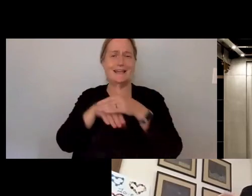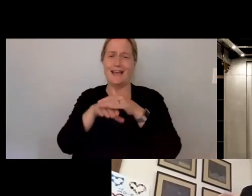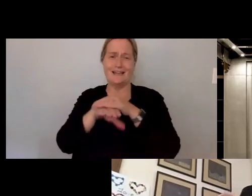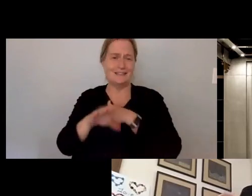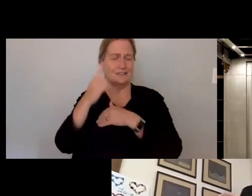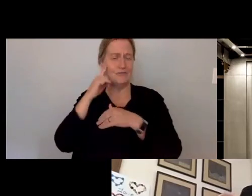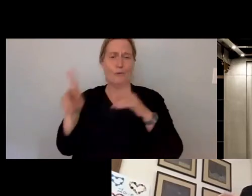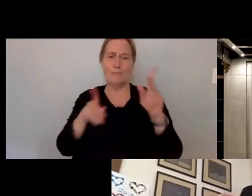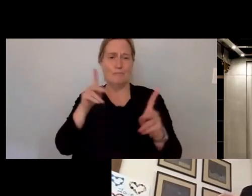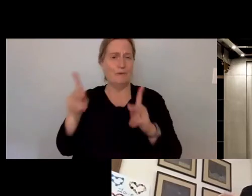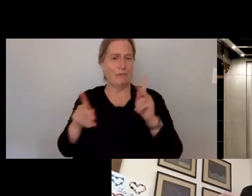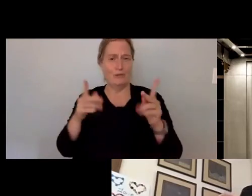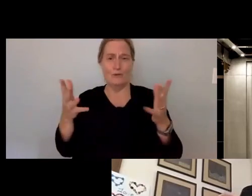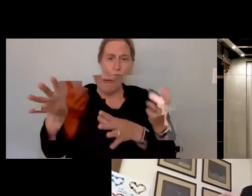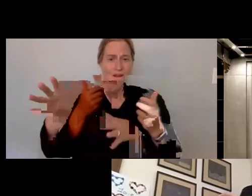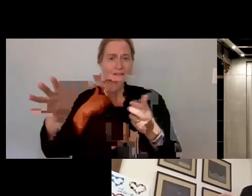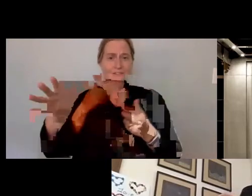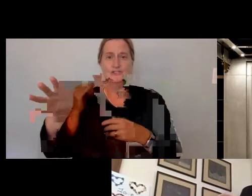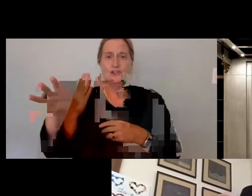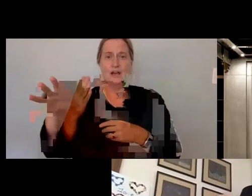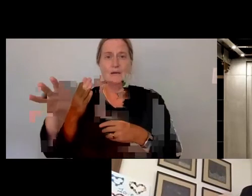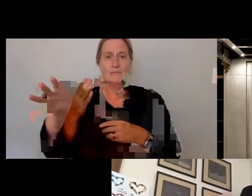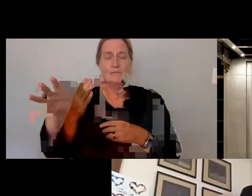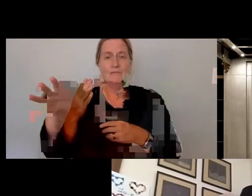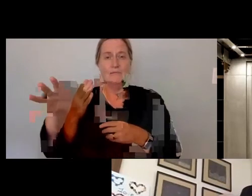shot. Does it work? But instead it's an